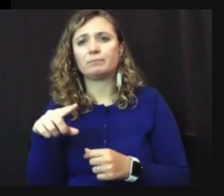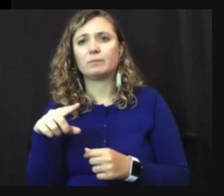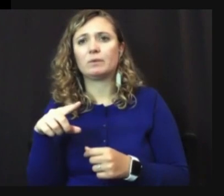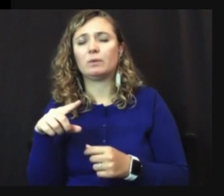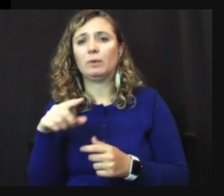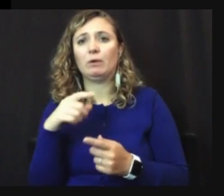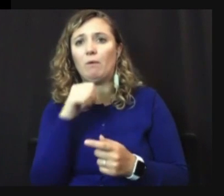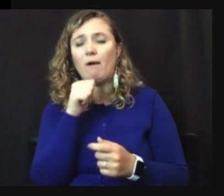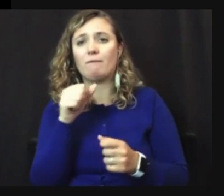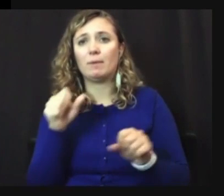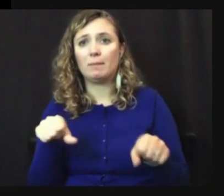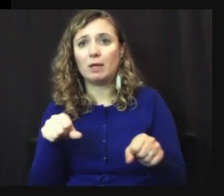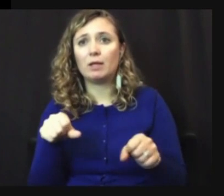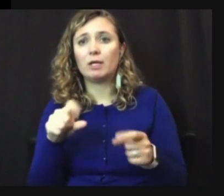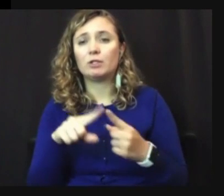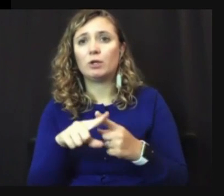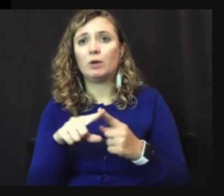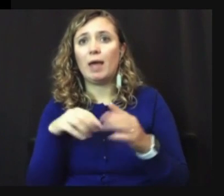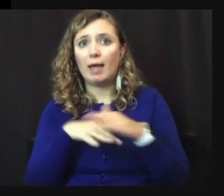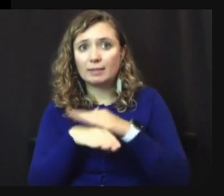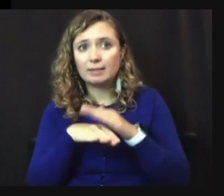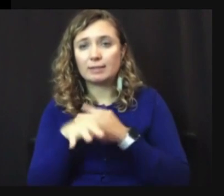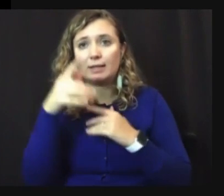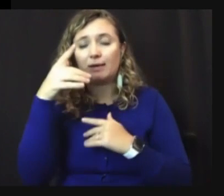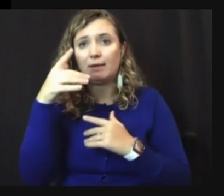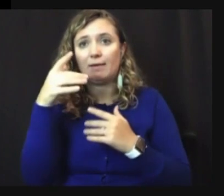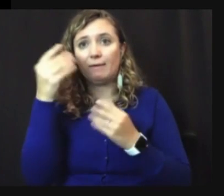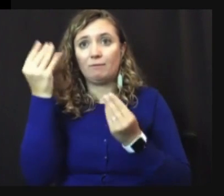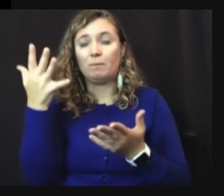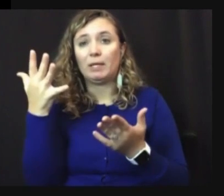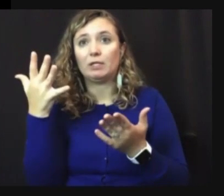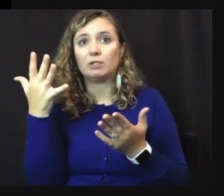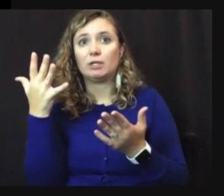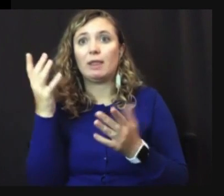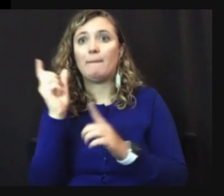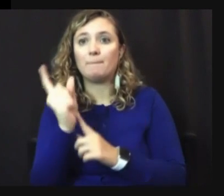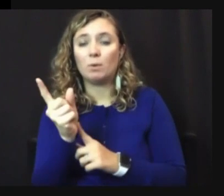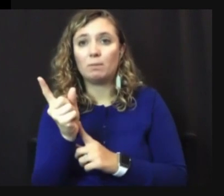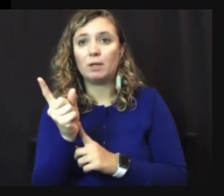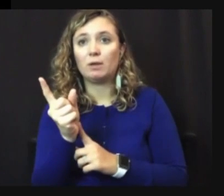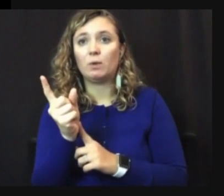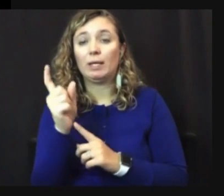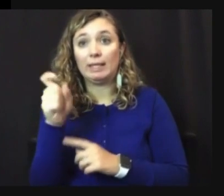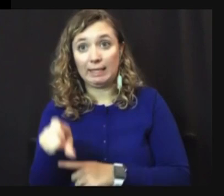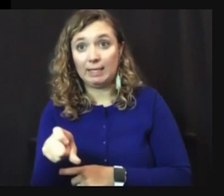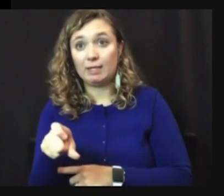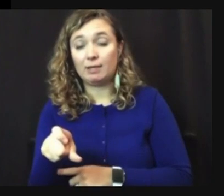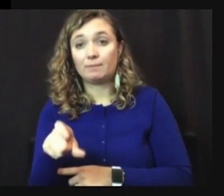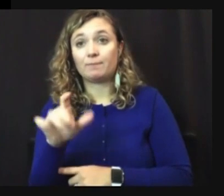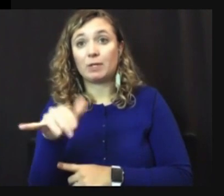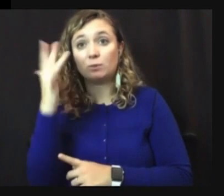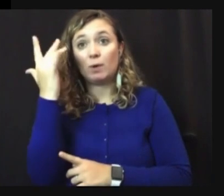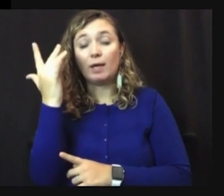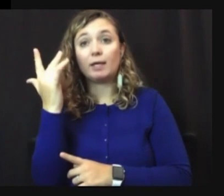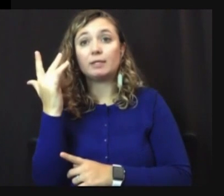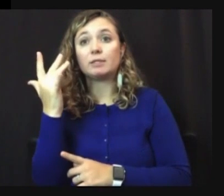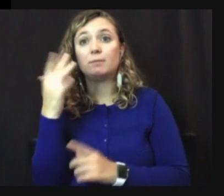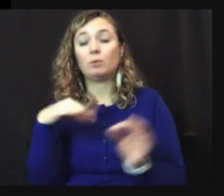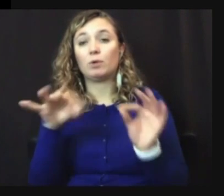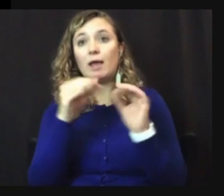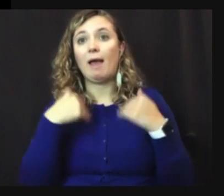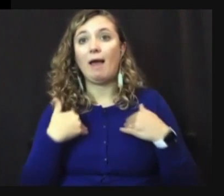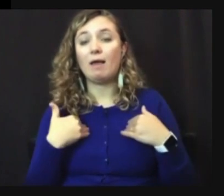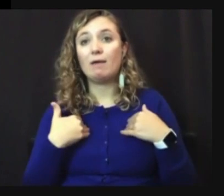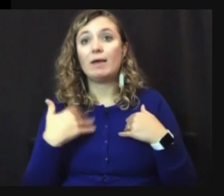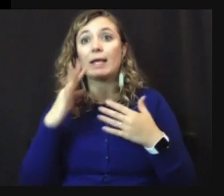able to access the information that we need to remember things. So this is why it's important to have calendars, and this